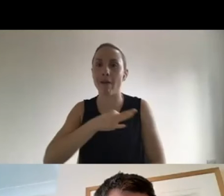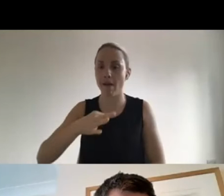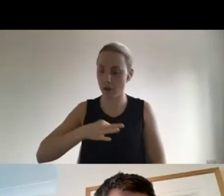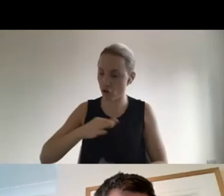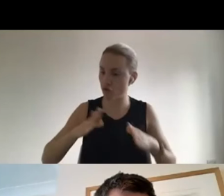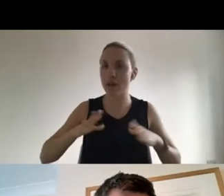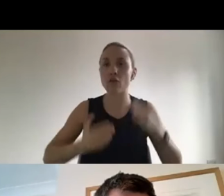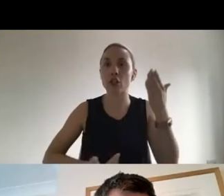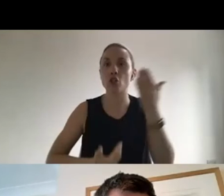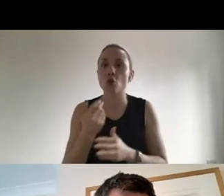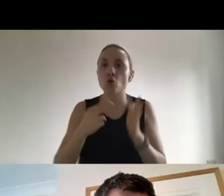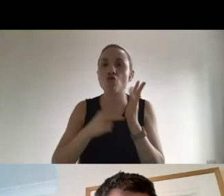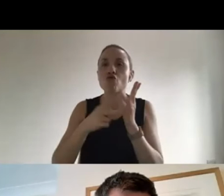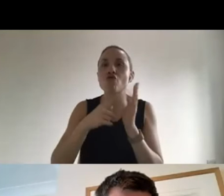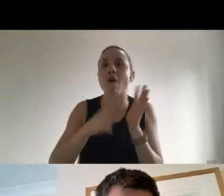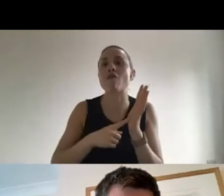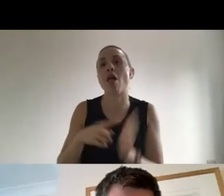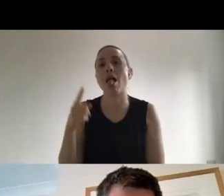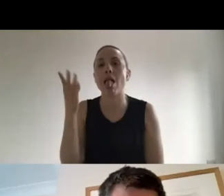therapeutics. Thank you very much.